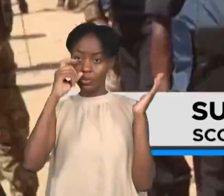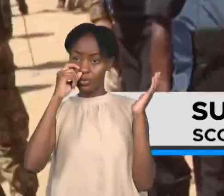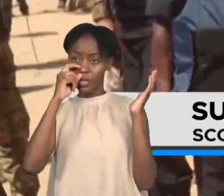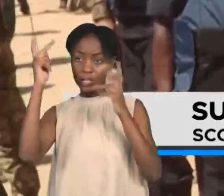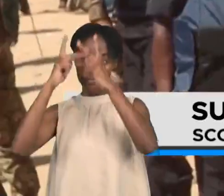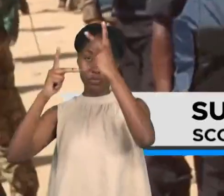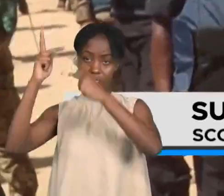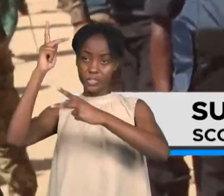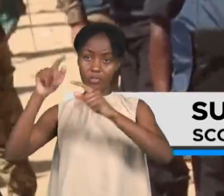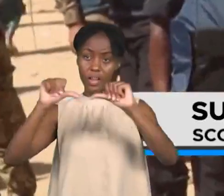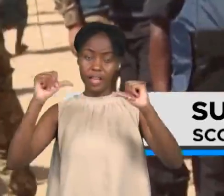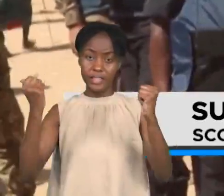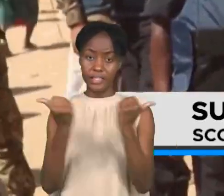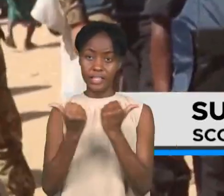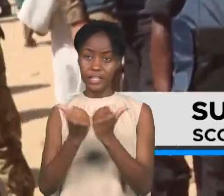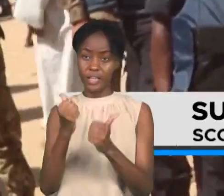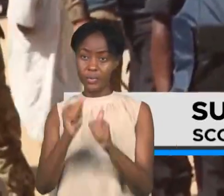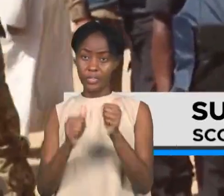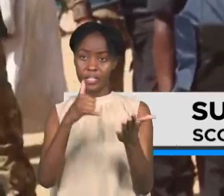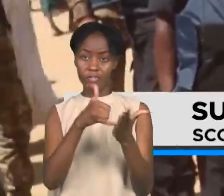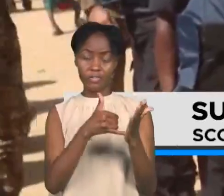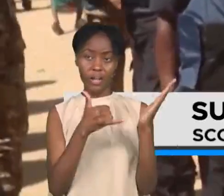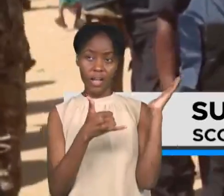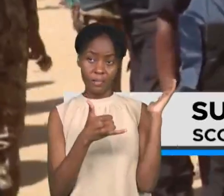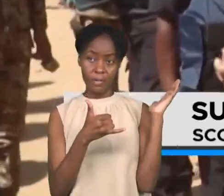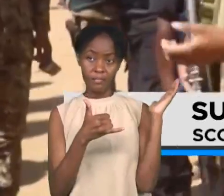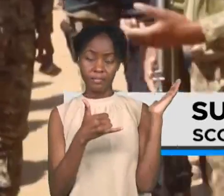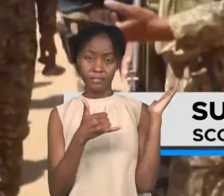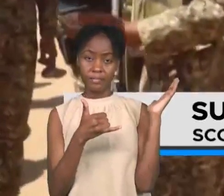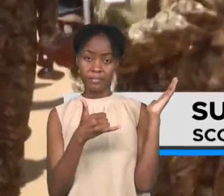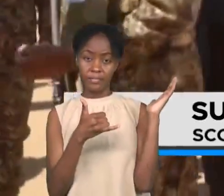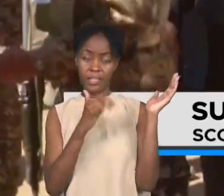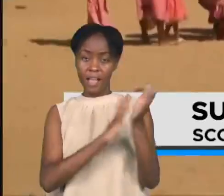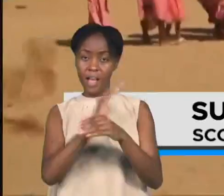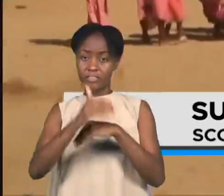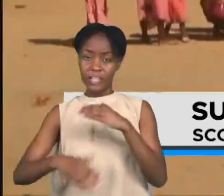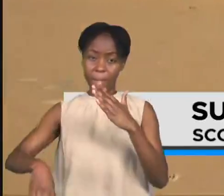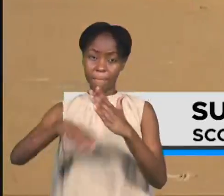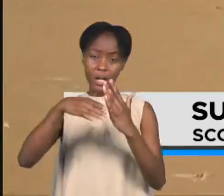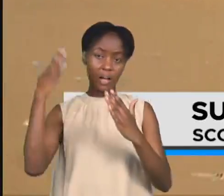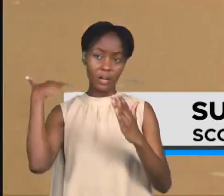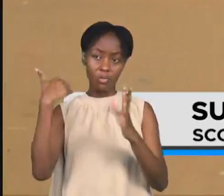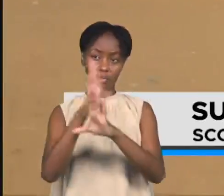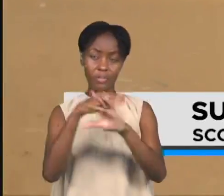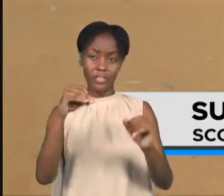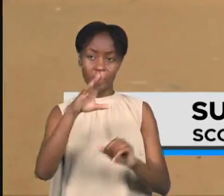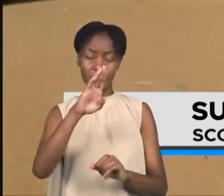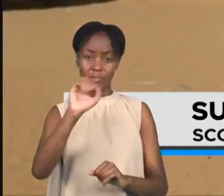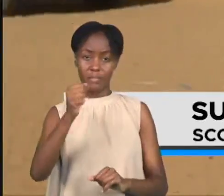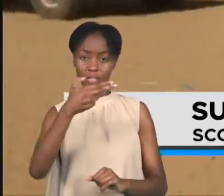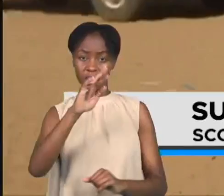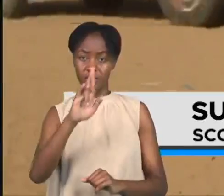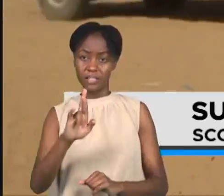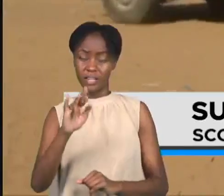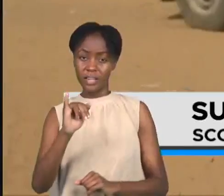umbrella group which spearheaded protests against ousted President Omar al-Bashir, said the violence hit camps for people